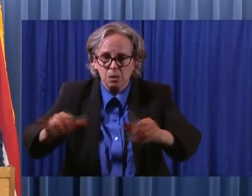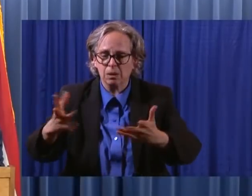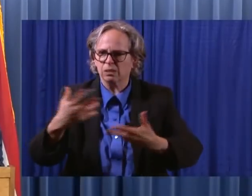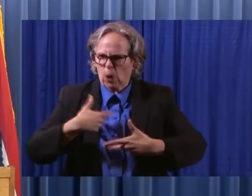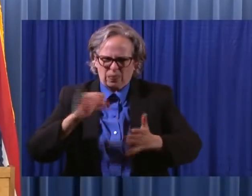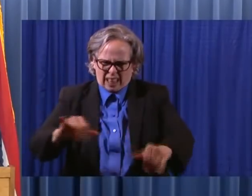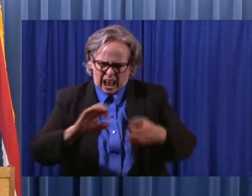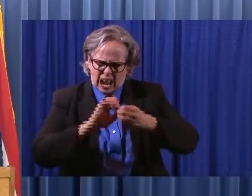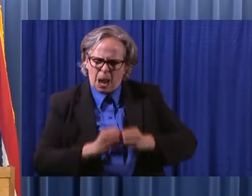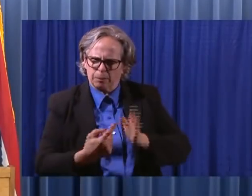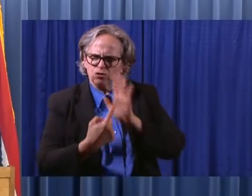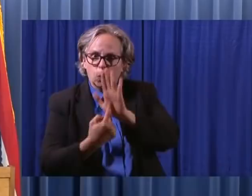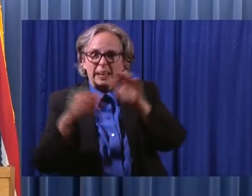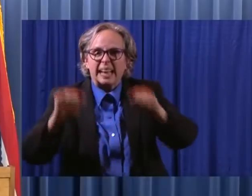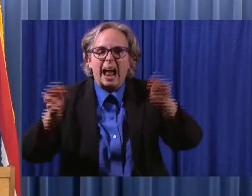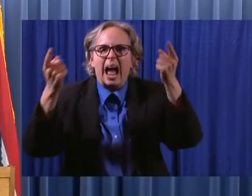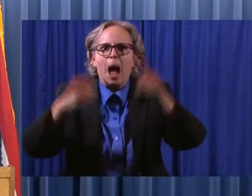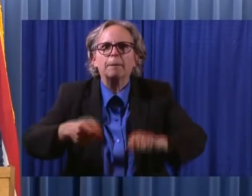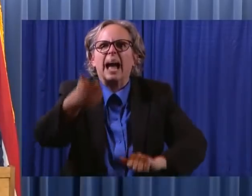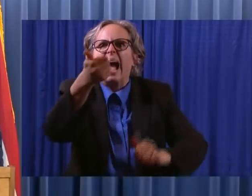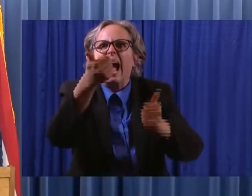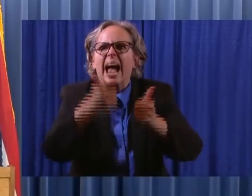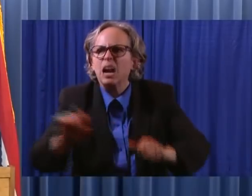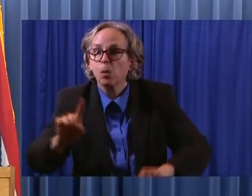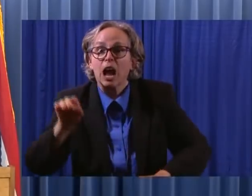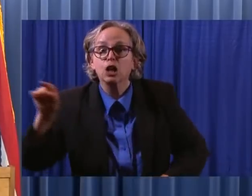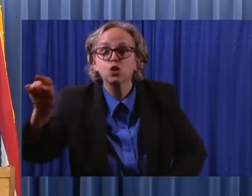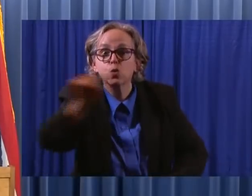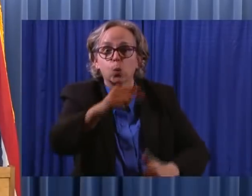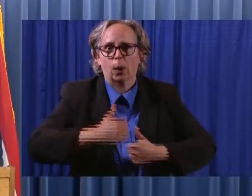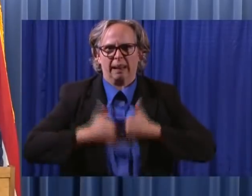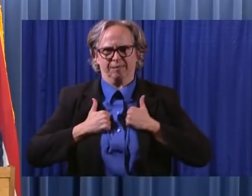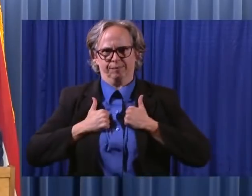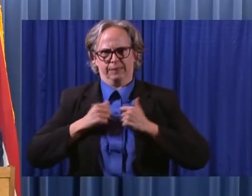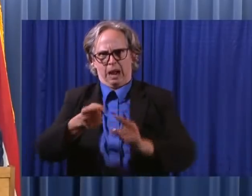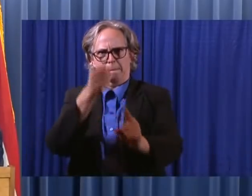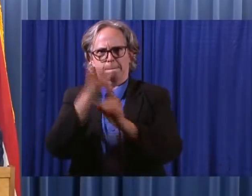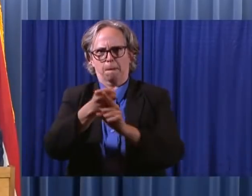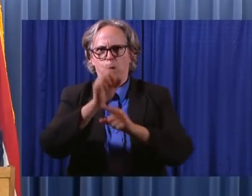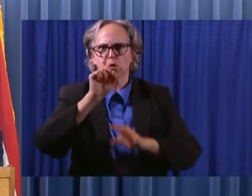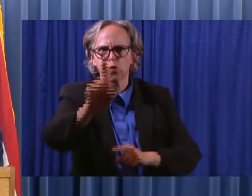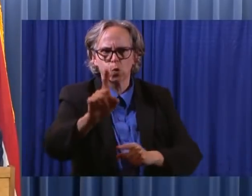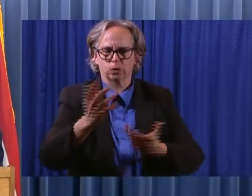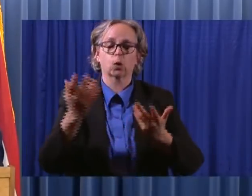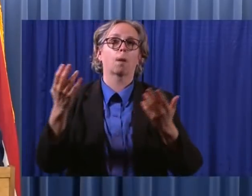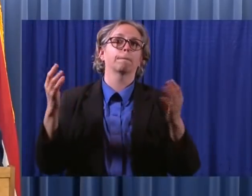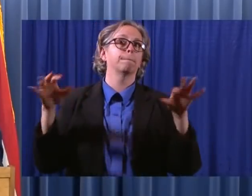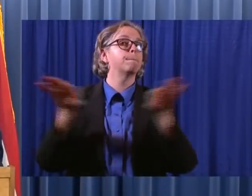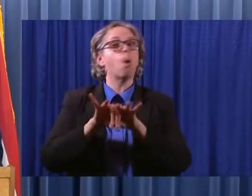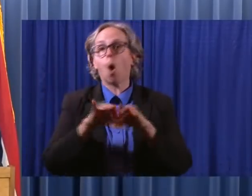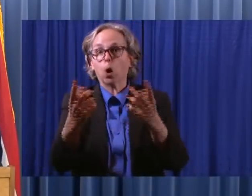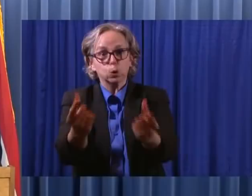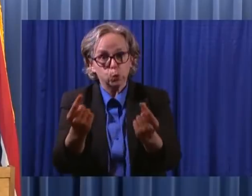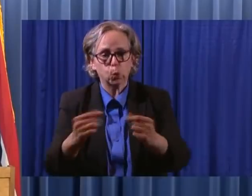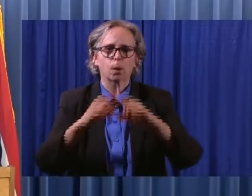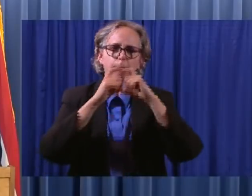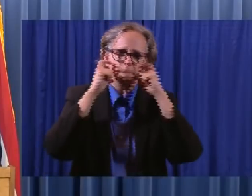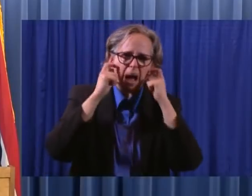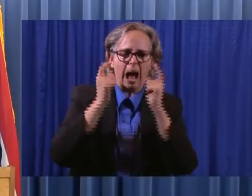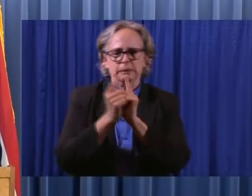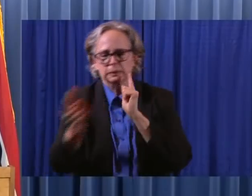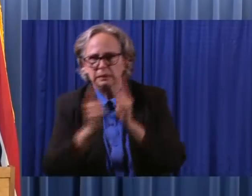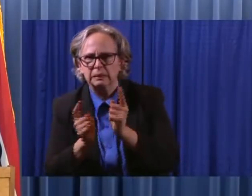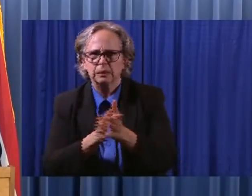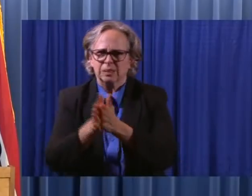maintain the relatively simple safety measures that we know will prevent the spread in the community. We've done a great job. We